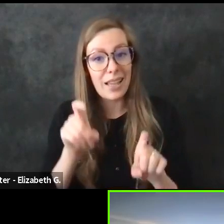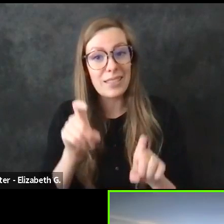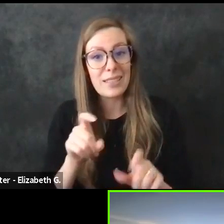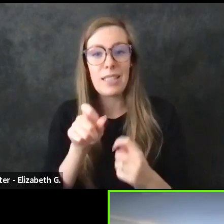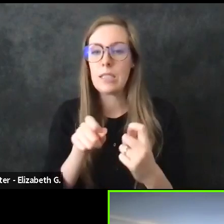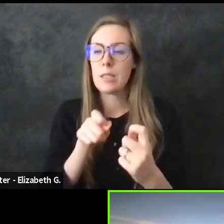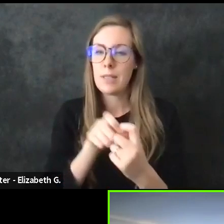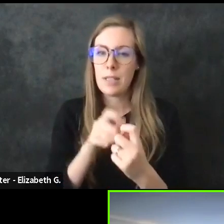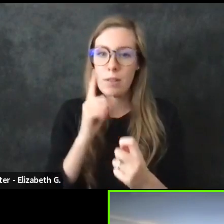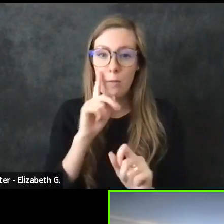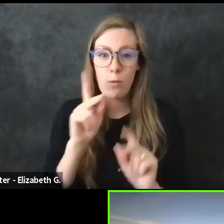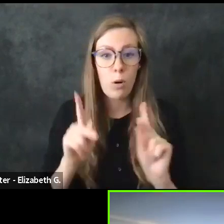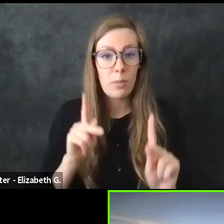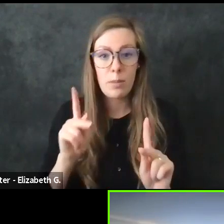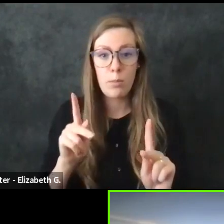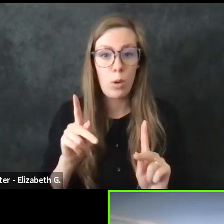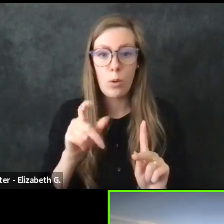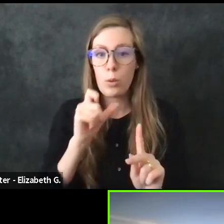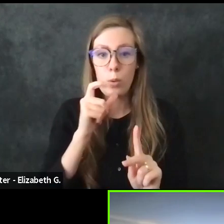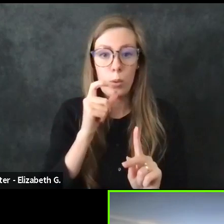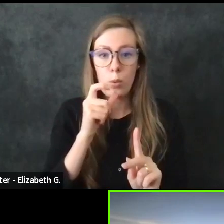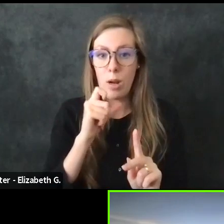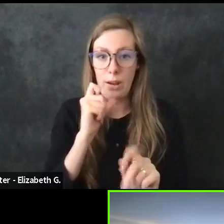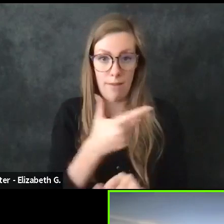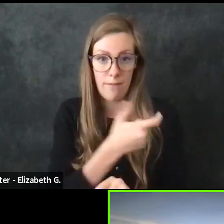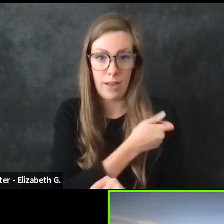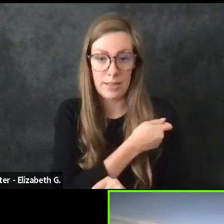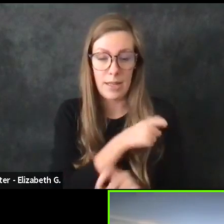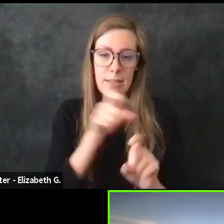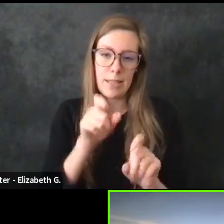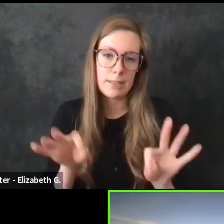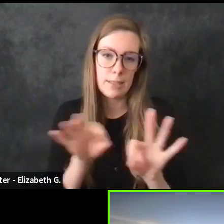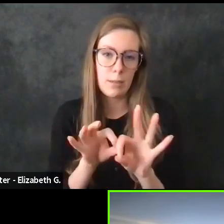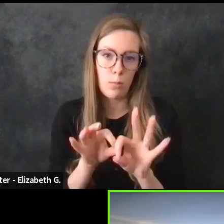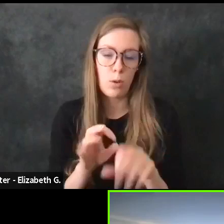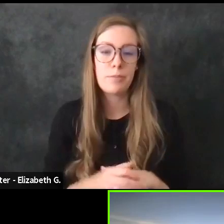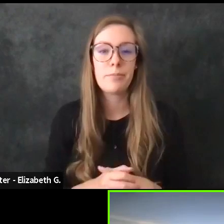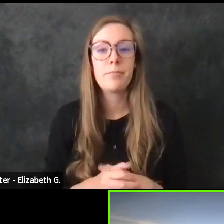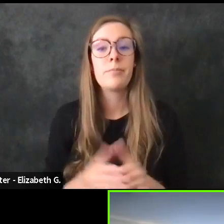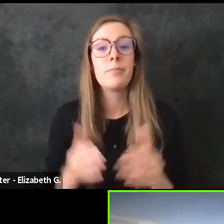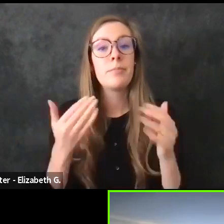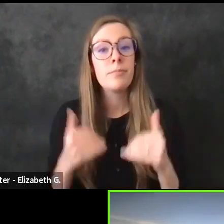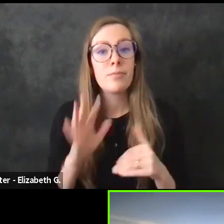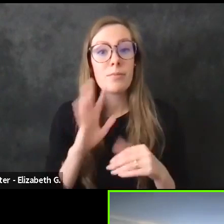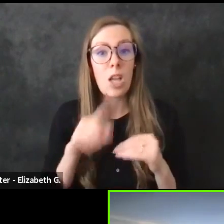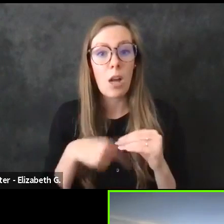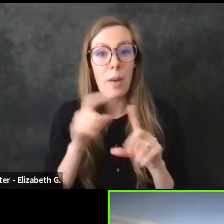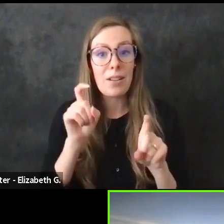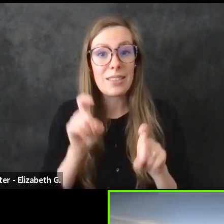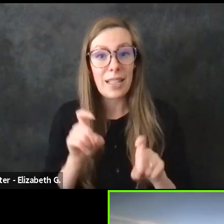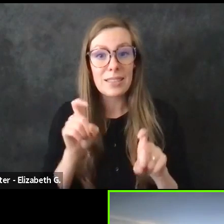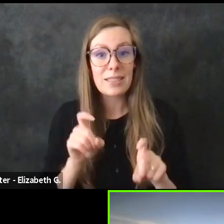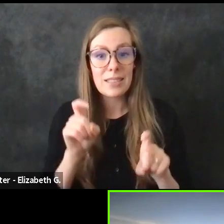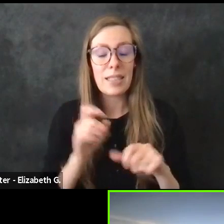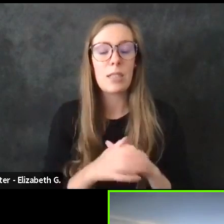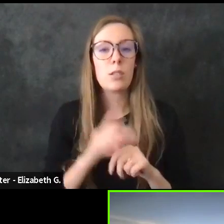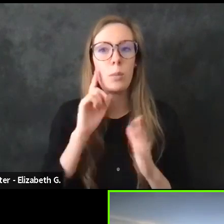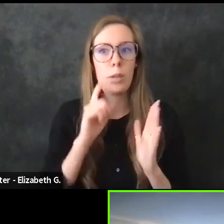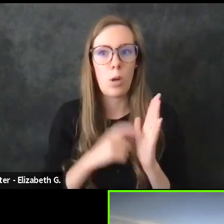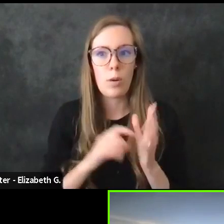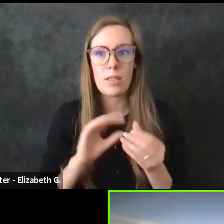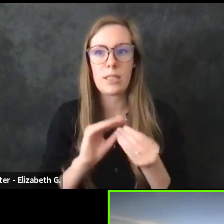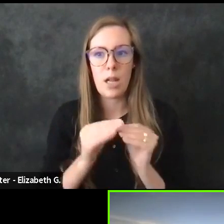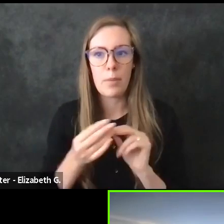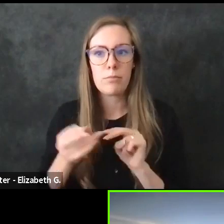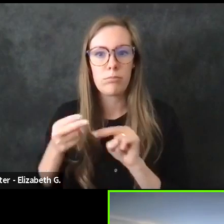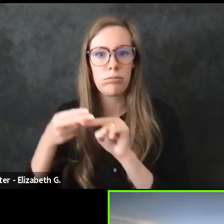for those who are still unvaccinated. So let's talk a little bit about testing. Given the rise of COVID cases due to the Delta